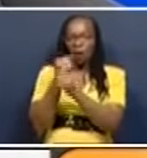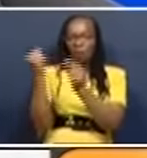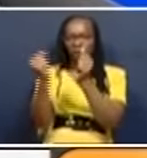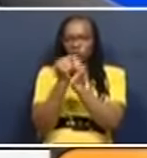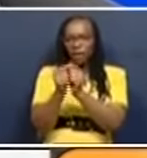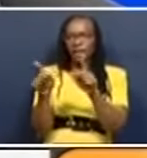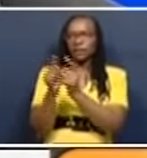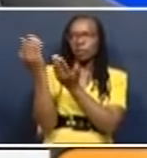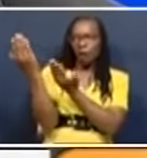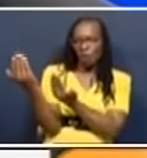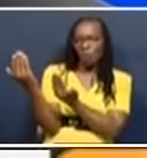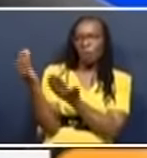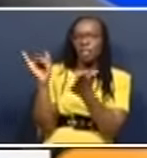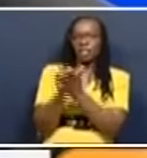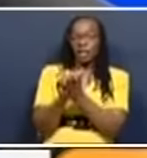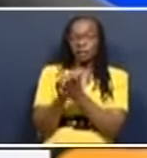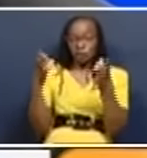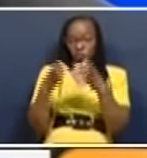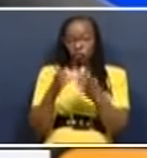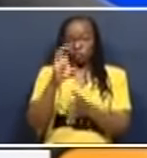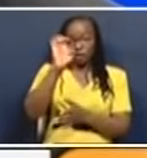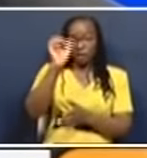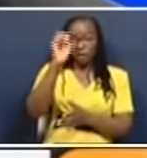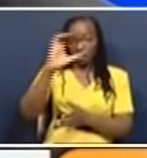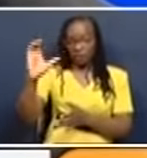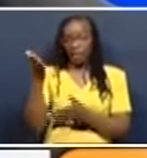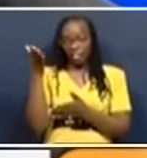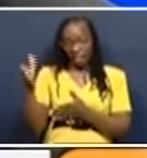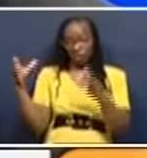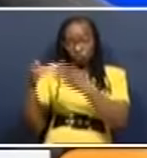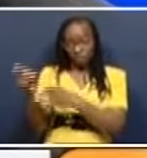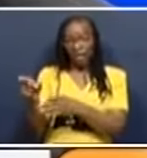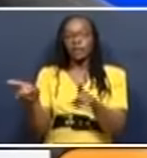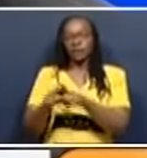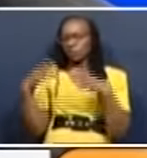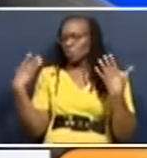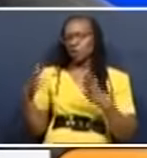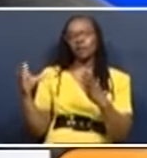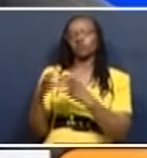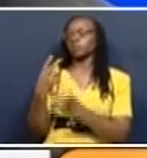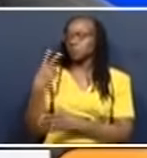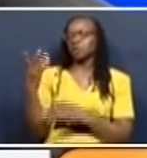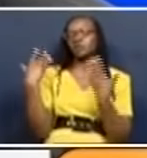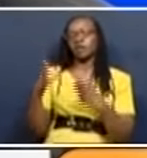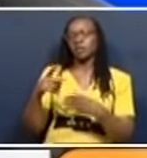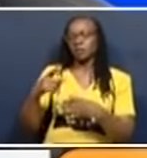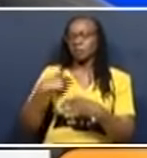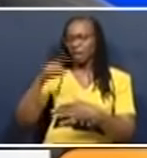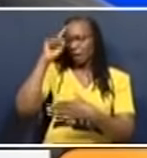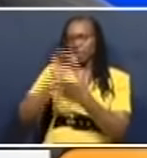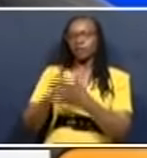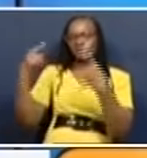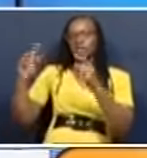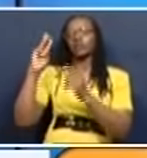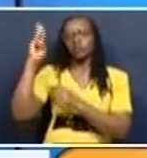hope the secretariat that I have already seen already is a wonderful group. Okay. Yeah, I have a lot of faith in them. And finally, there's always